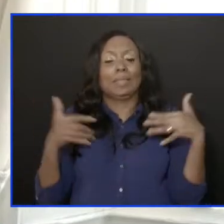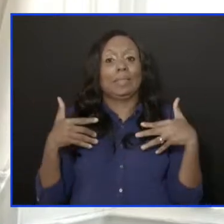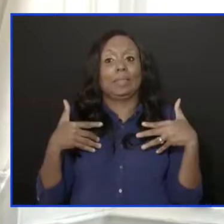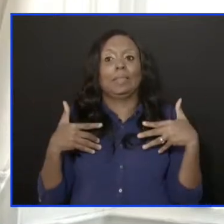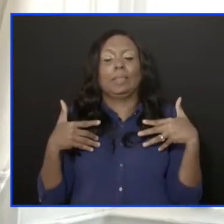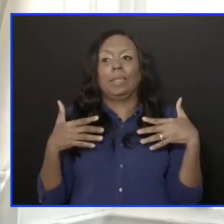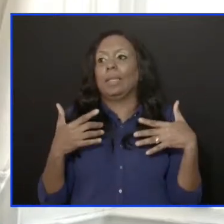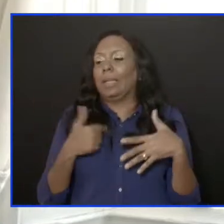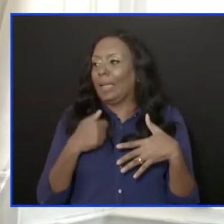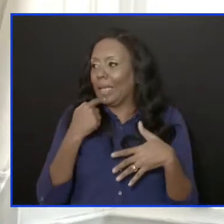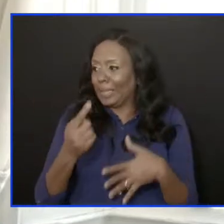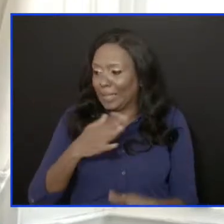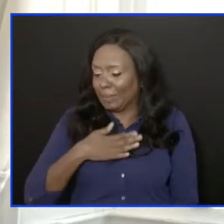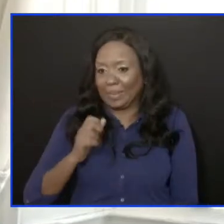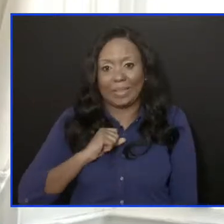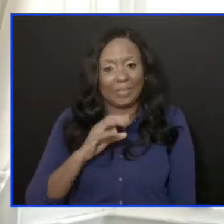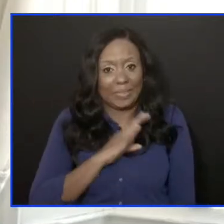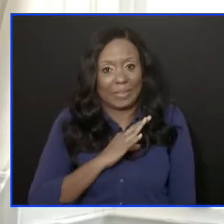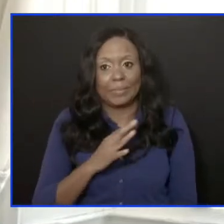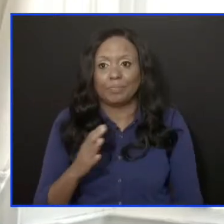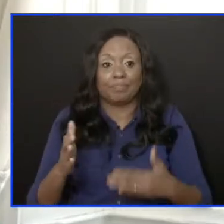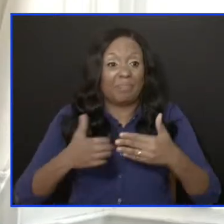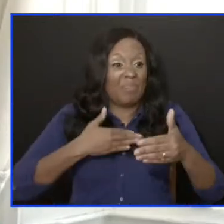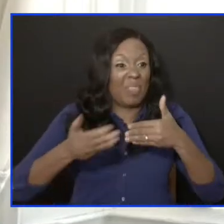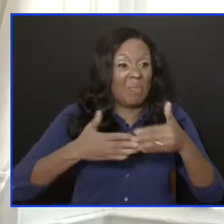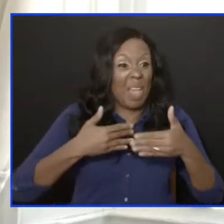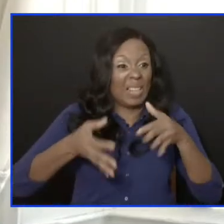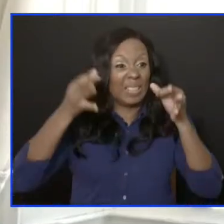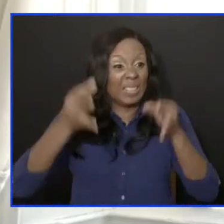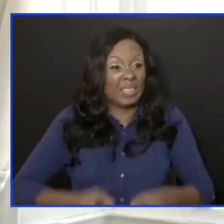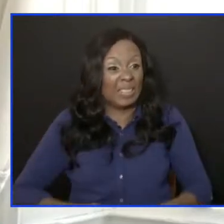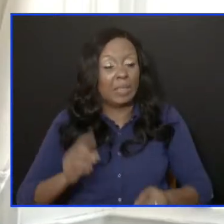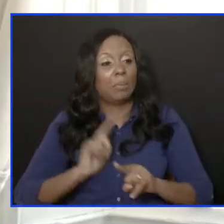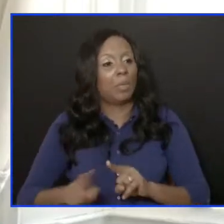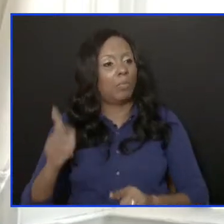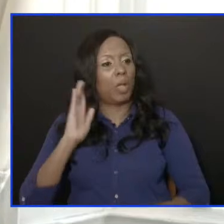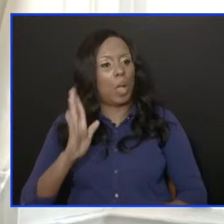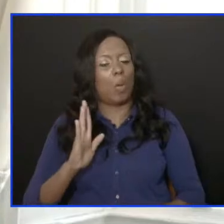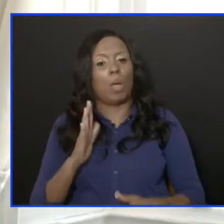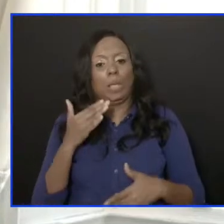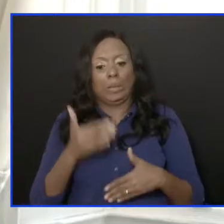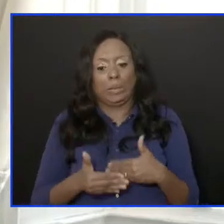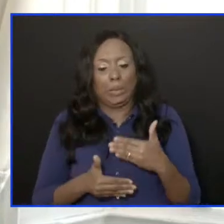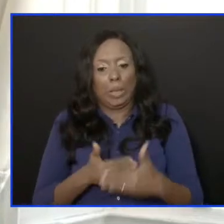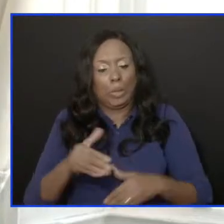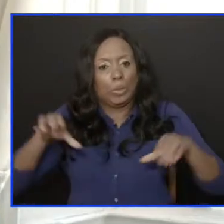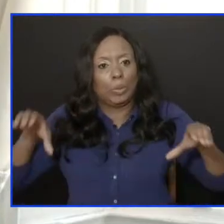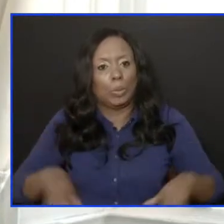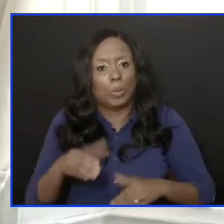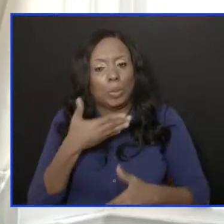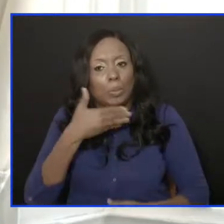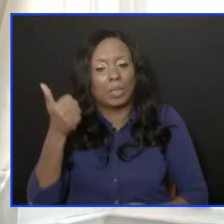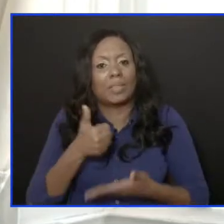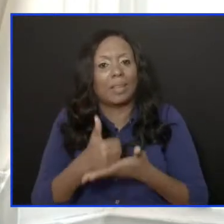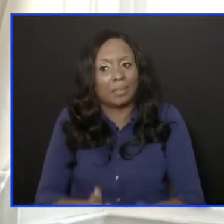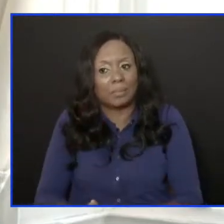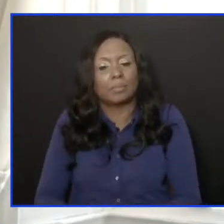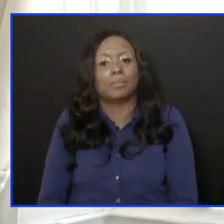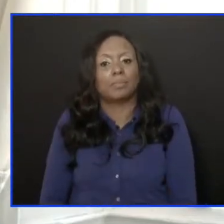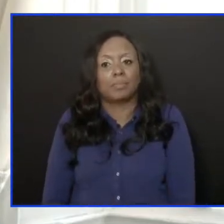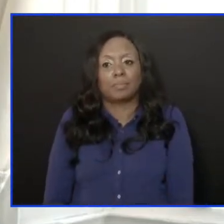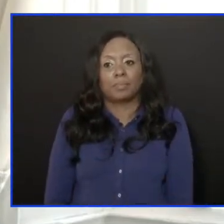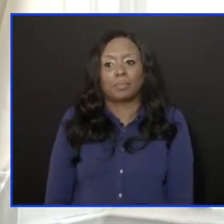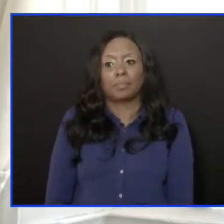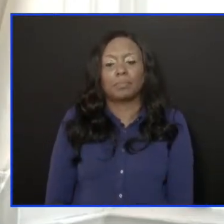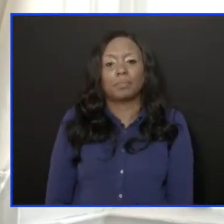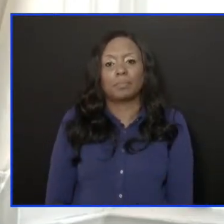staff, despite whatever decisions were made before, that we will put the best foot forward and do the best we can. But again, I say that